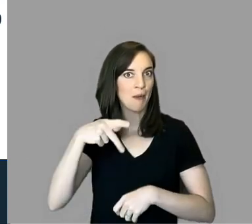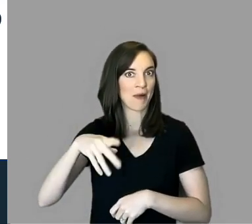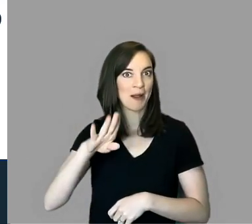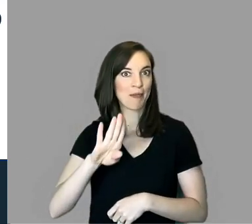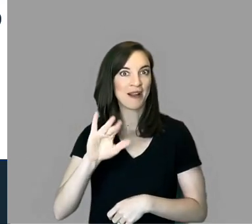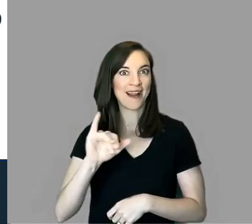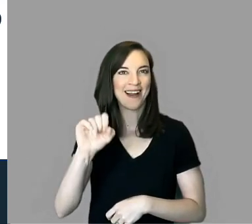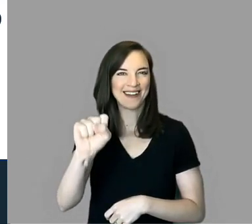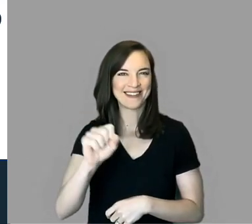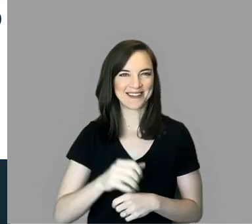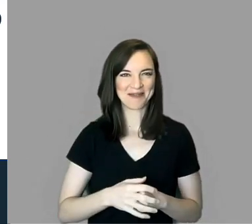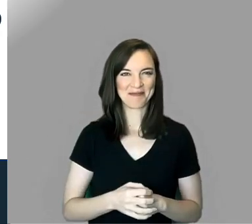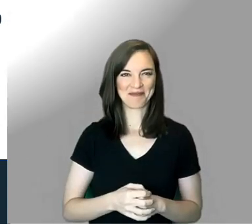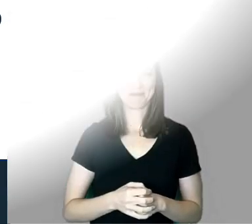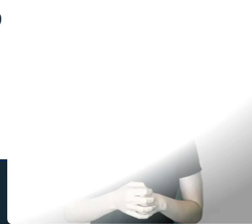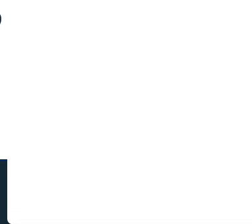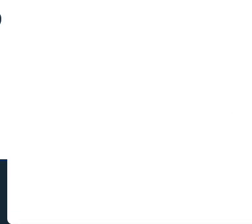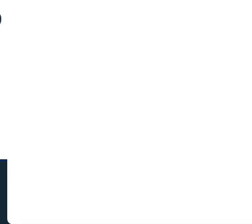Florida PBIS.